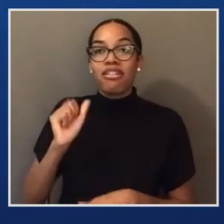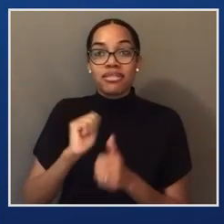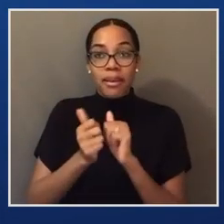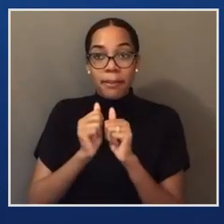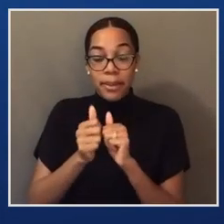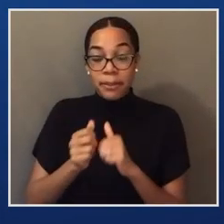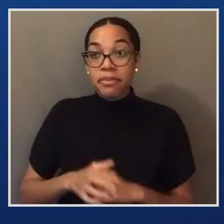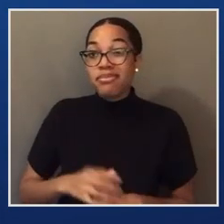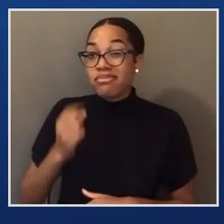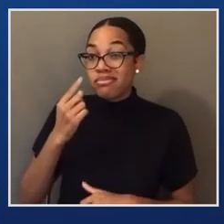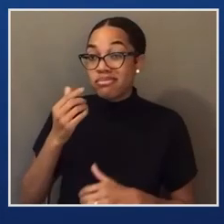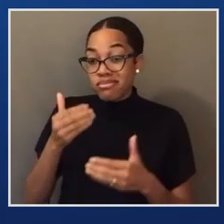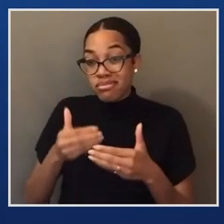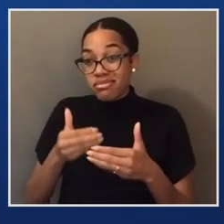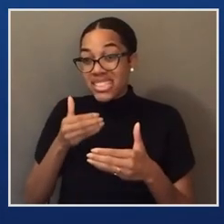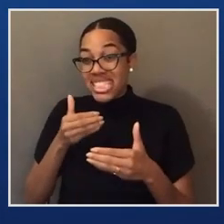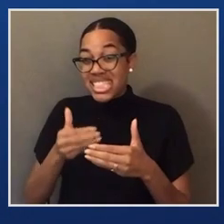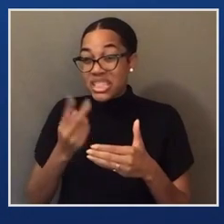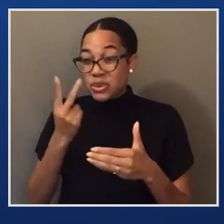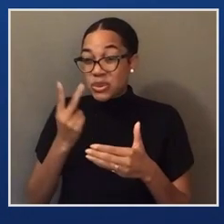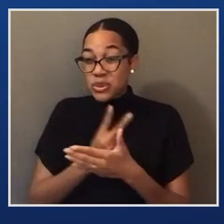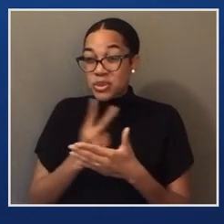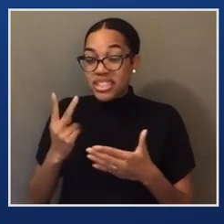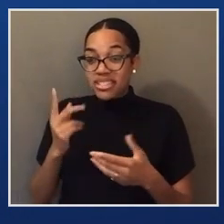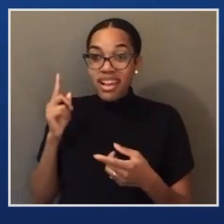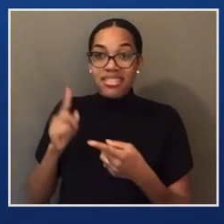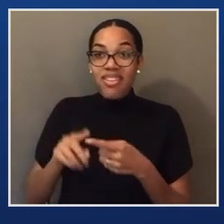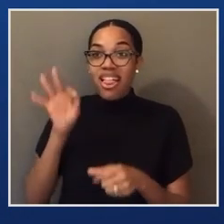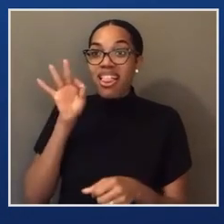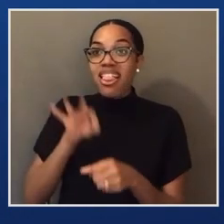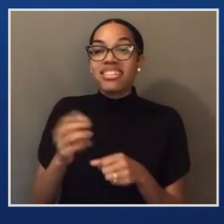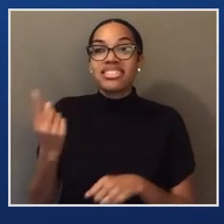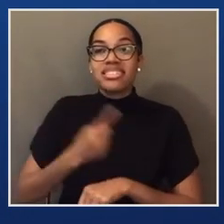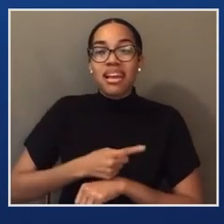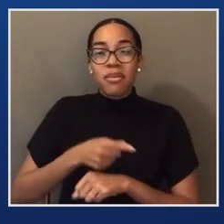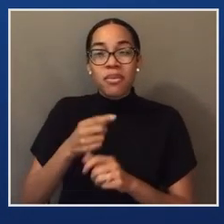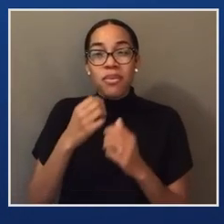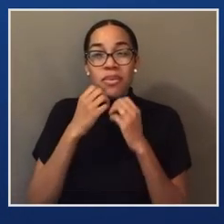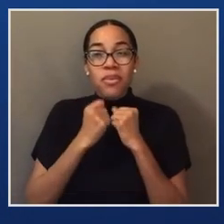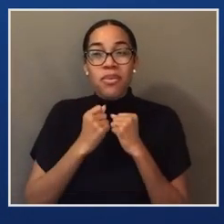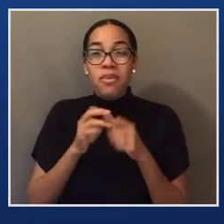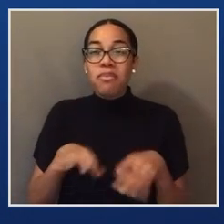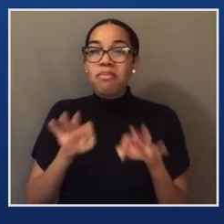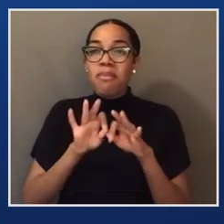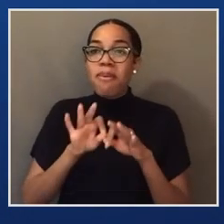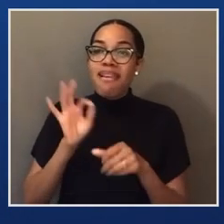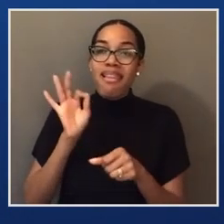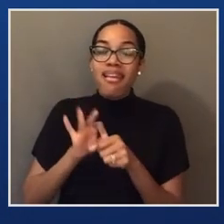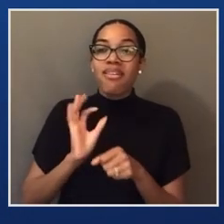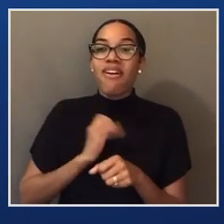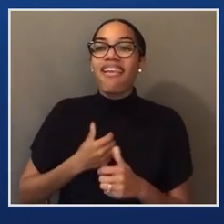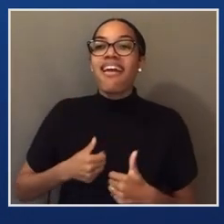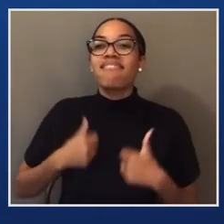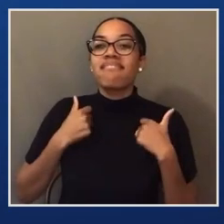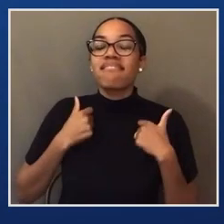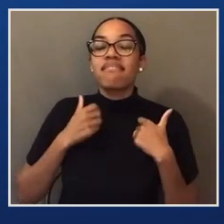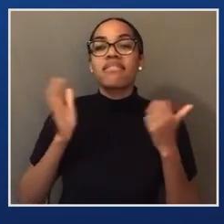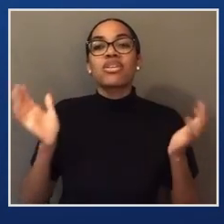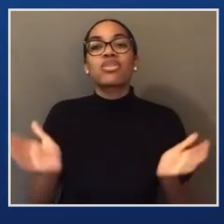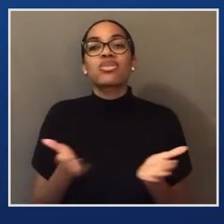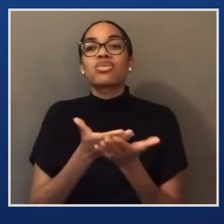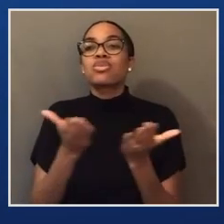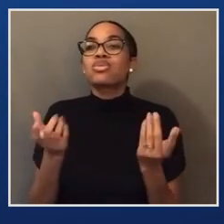most important election day of our lives. So I encourage you to let your voice be heard